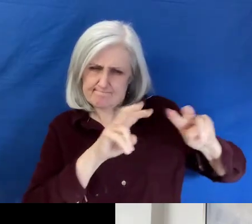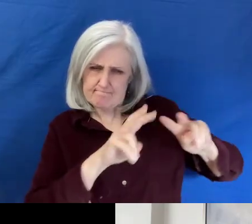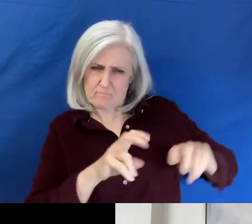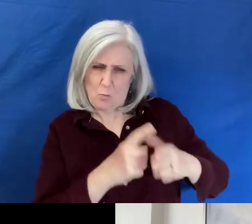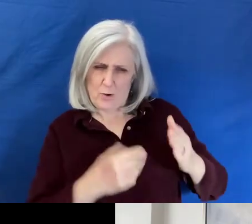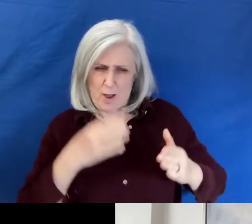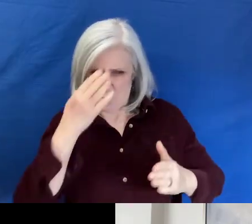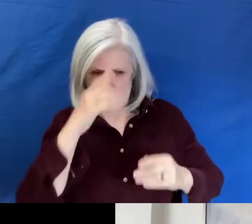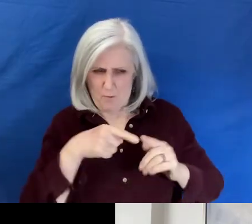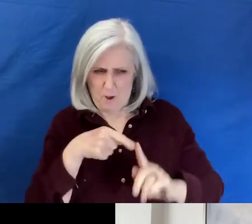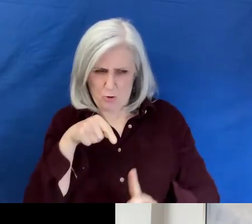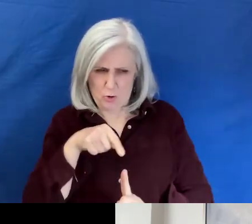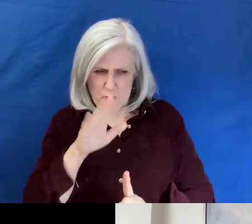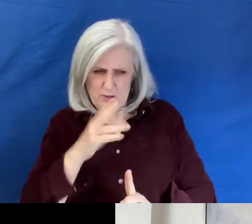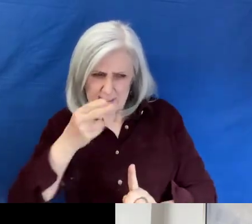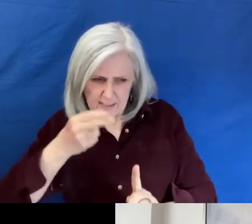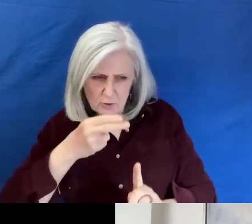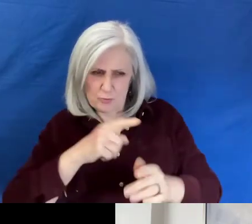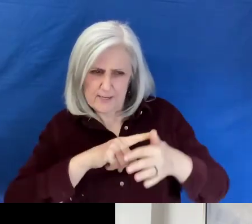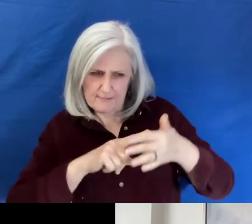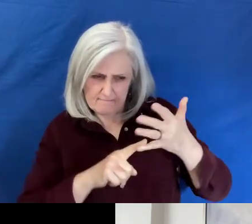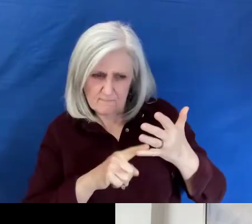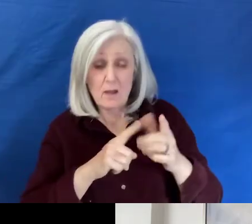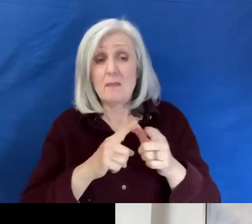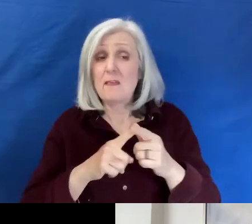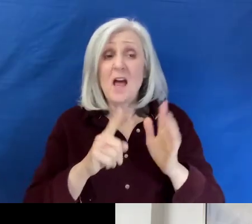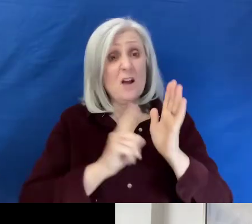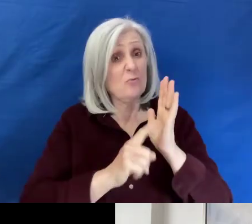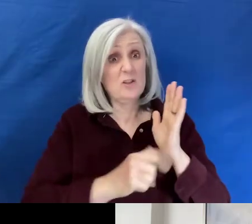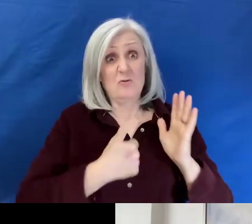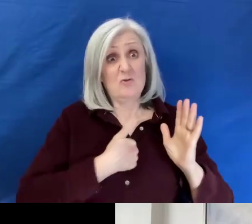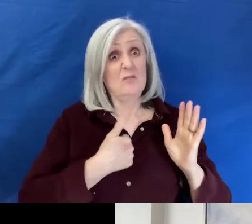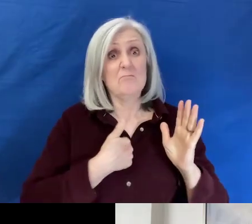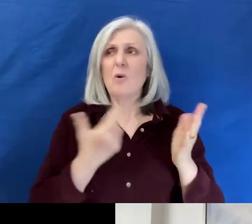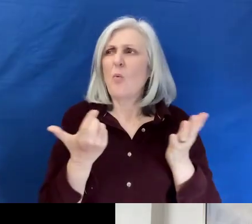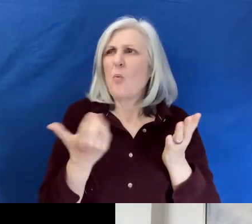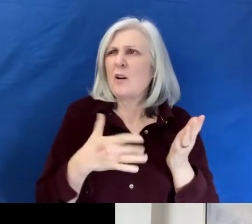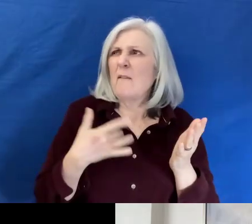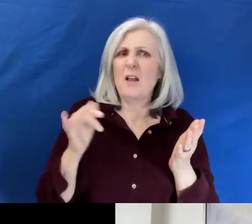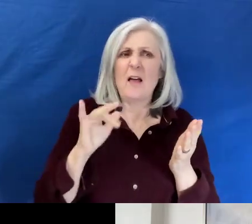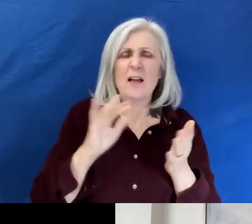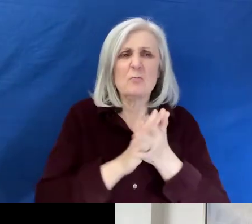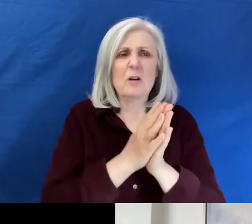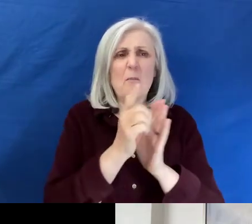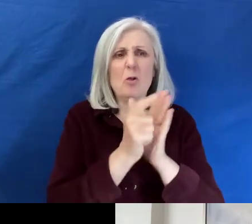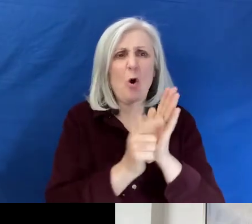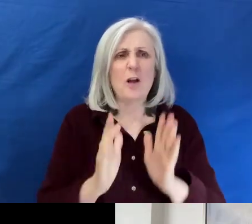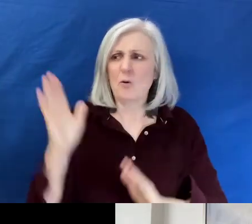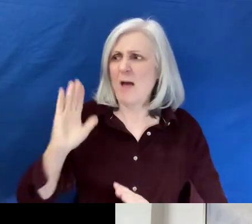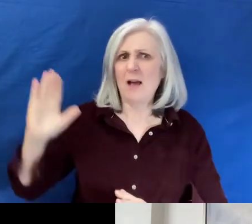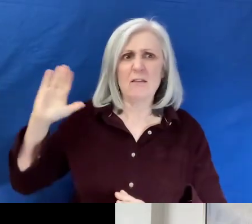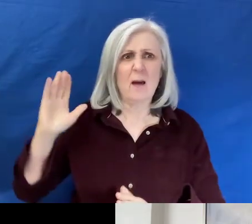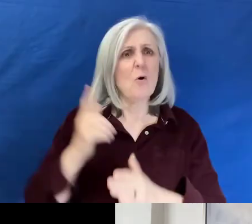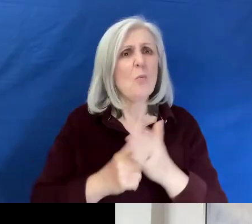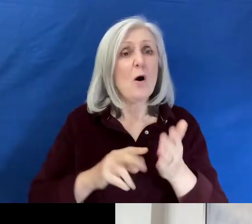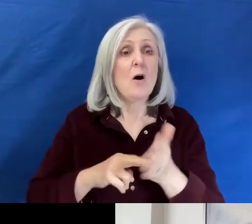her history, and then just doing my own research about what was it like to be a lawyer back then, and what would that have meant to